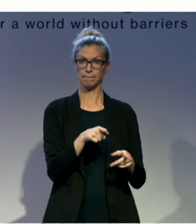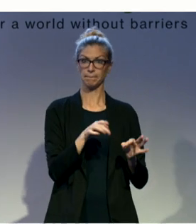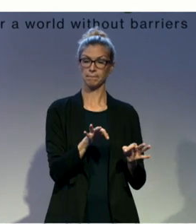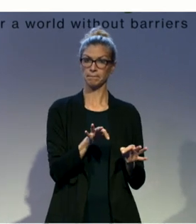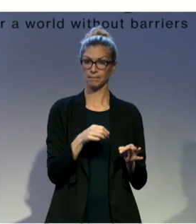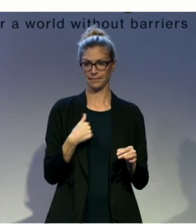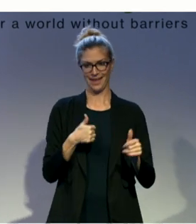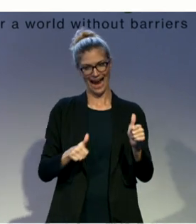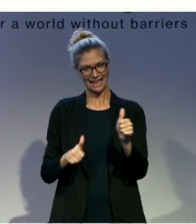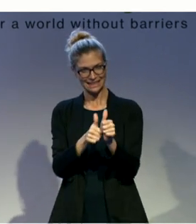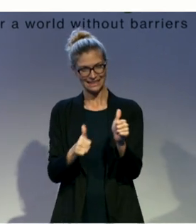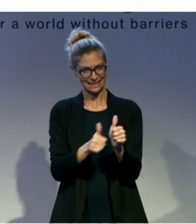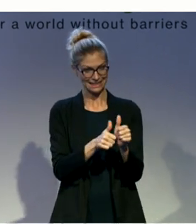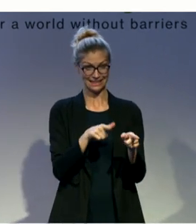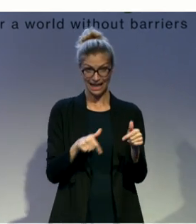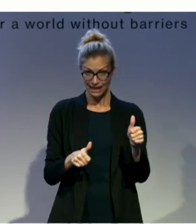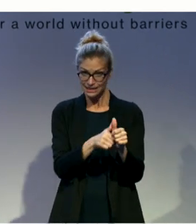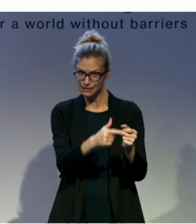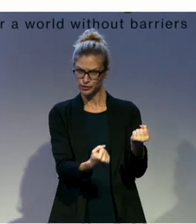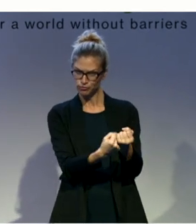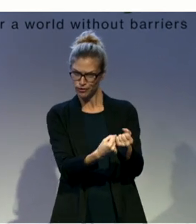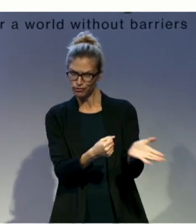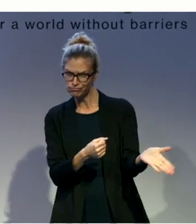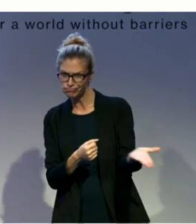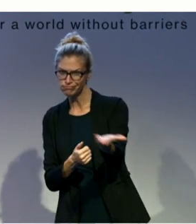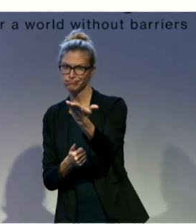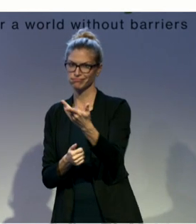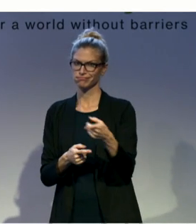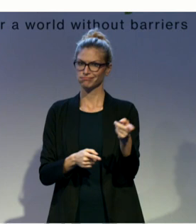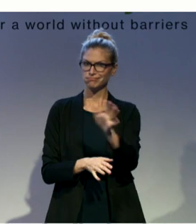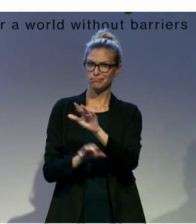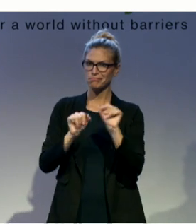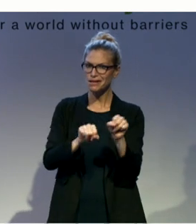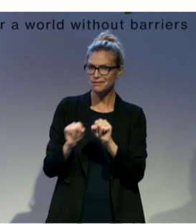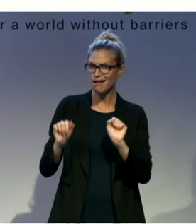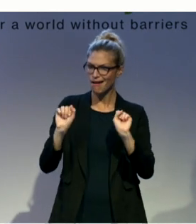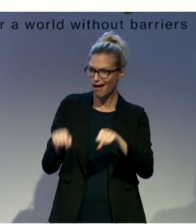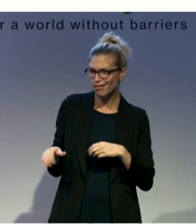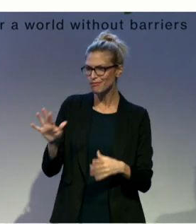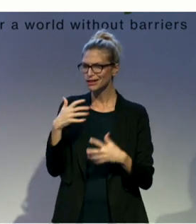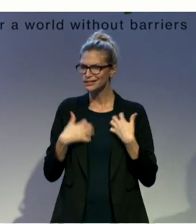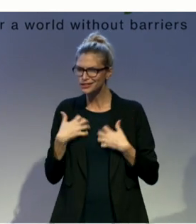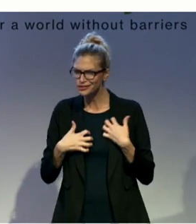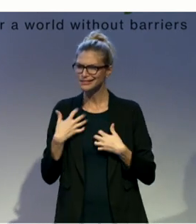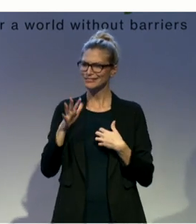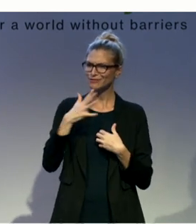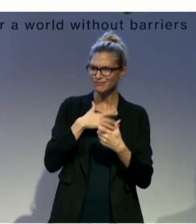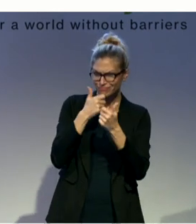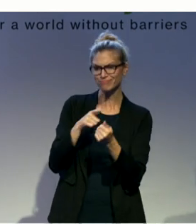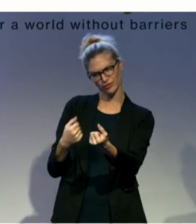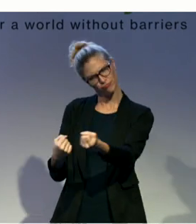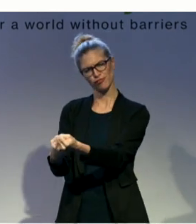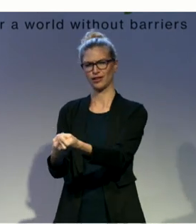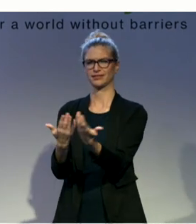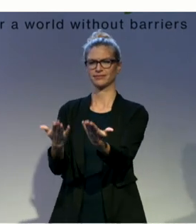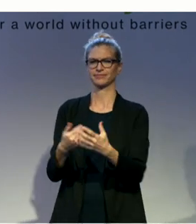and supported is tailored according to their abilities and their interests. They are encouraged to do as many things